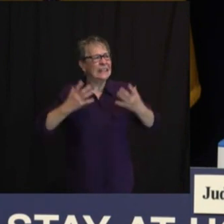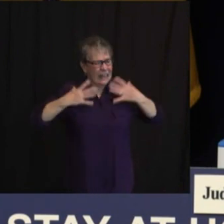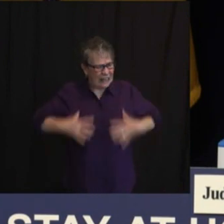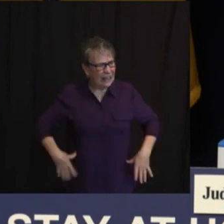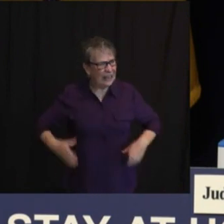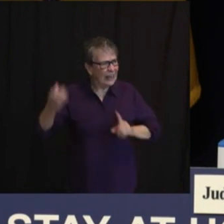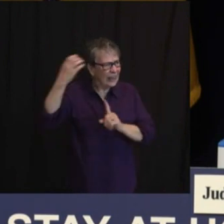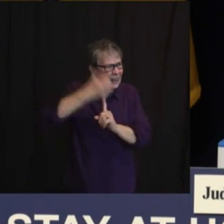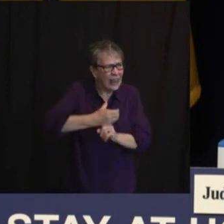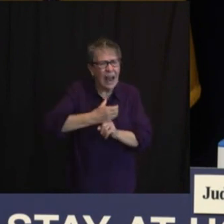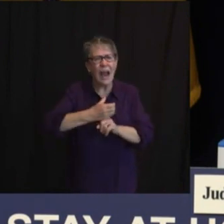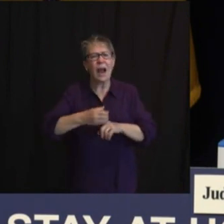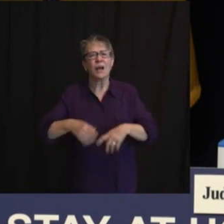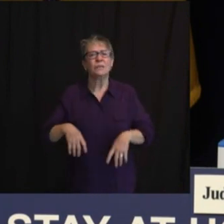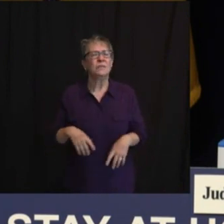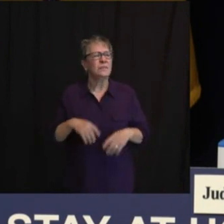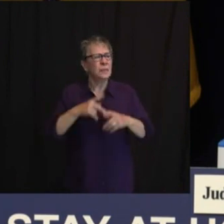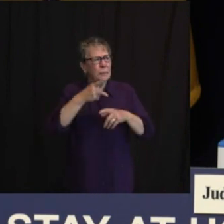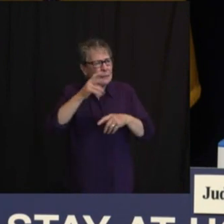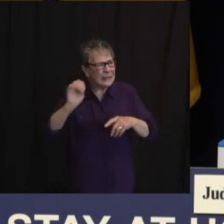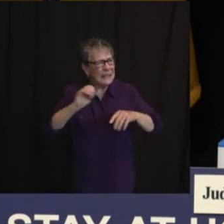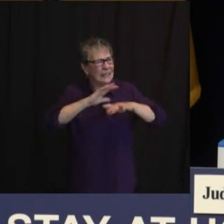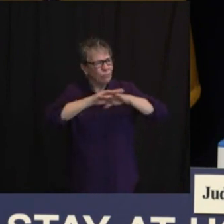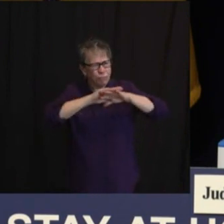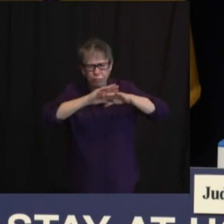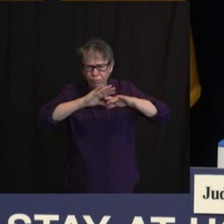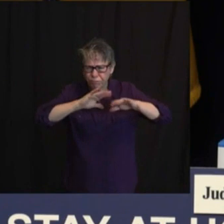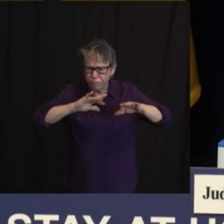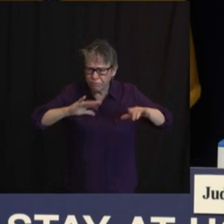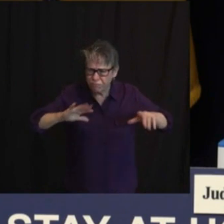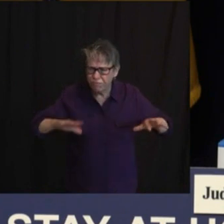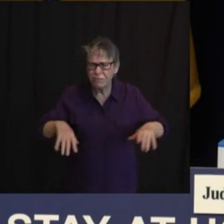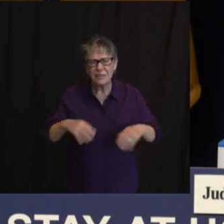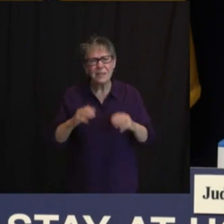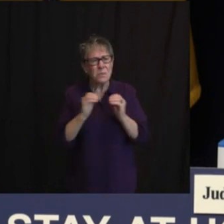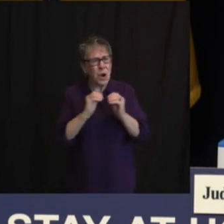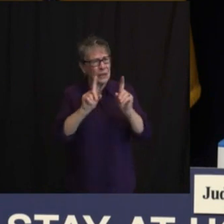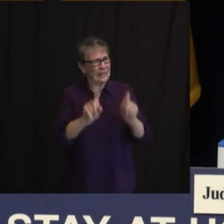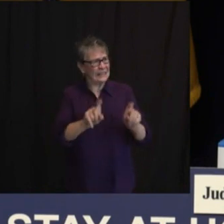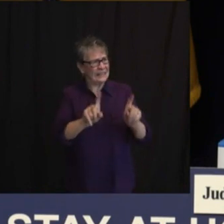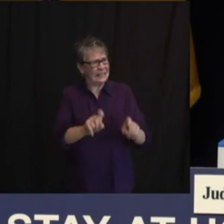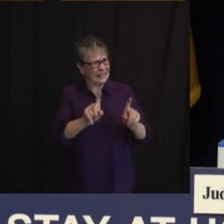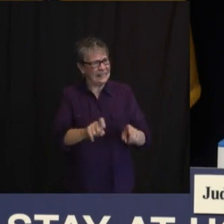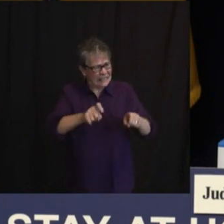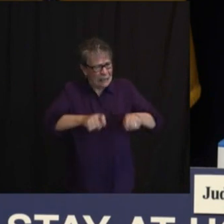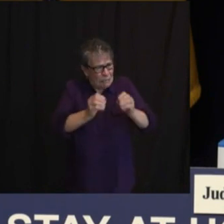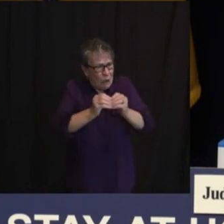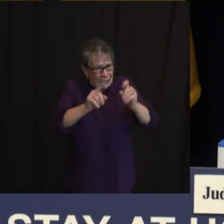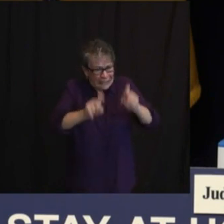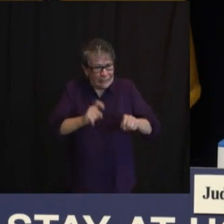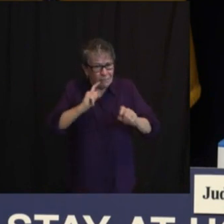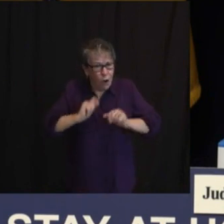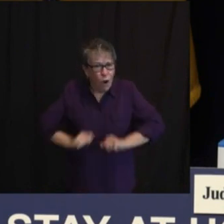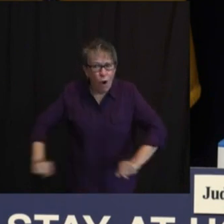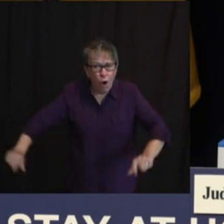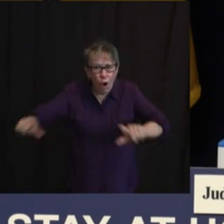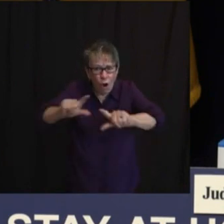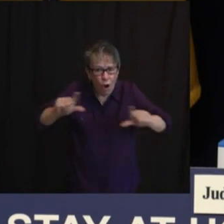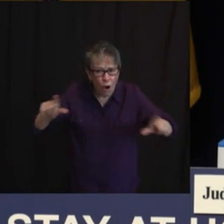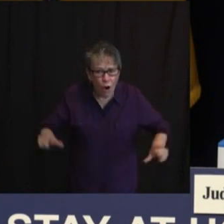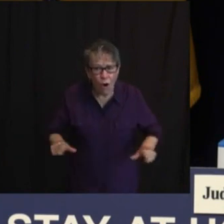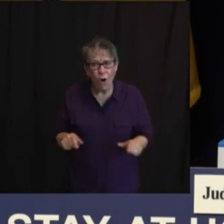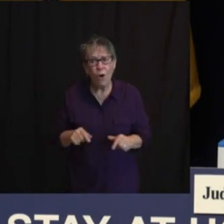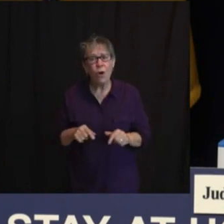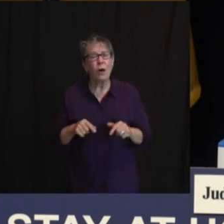no doubt that we need to greatly increase our testing as a key to reopening the state. This will be dependent on